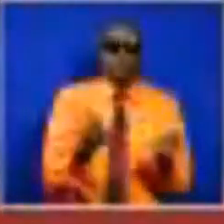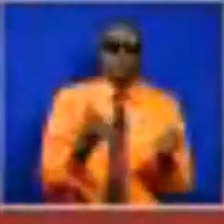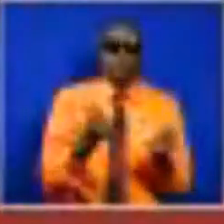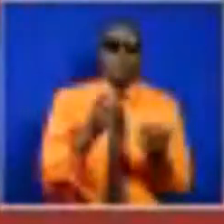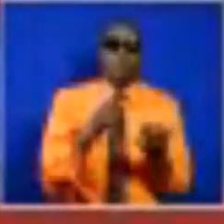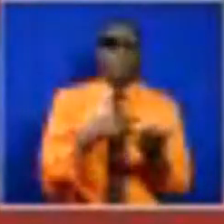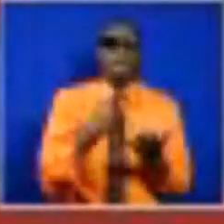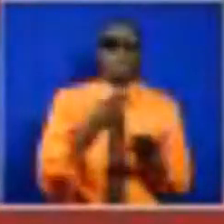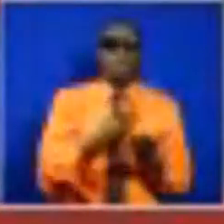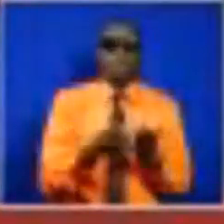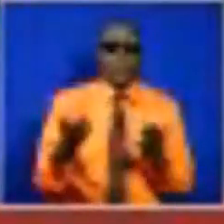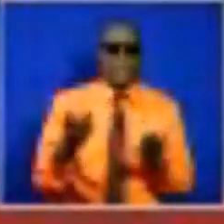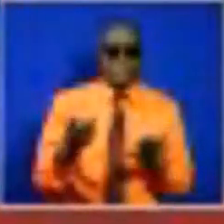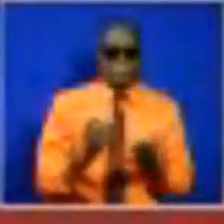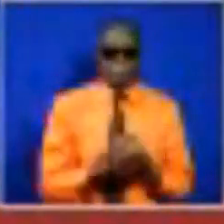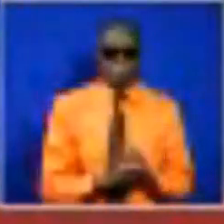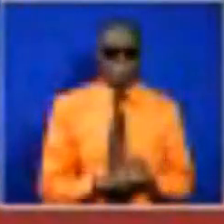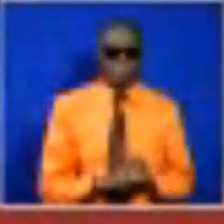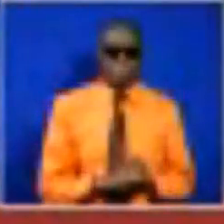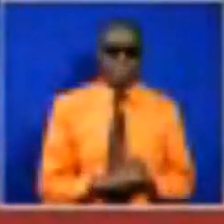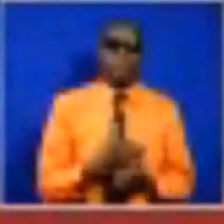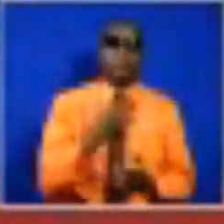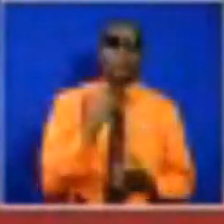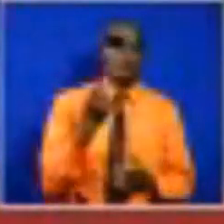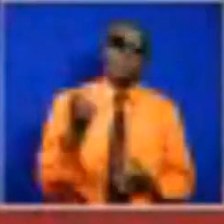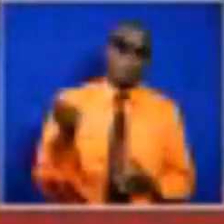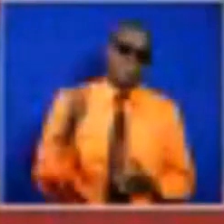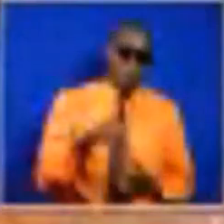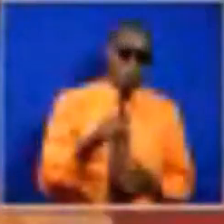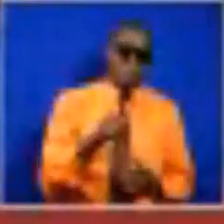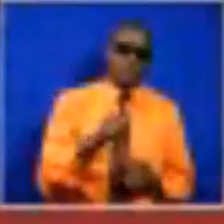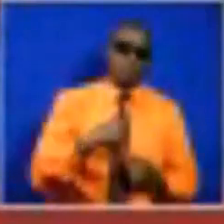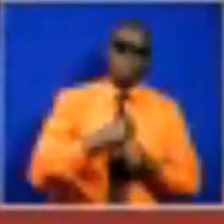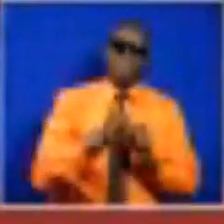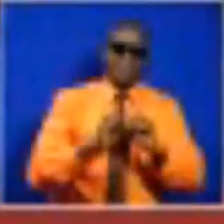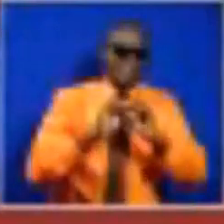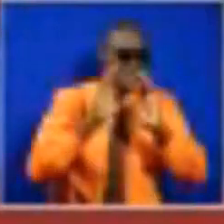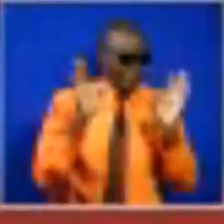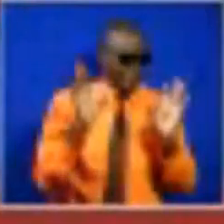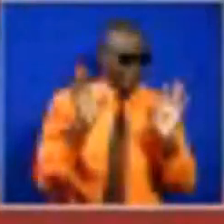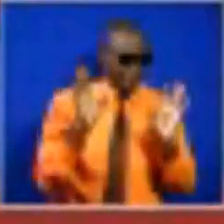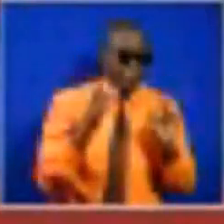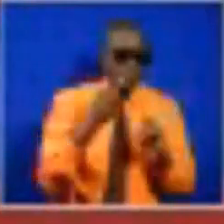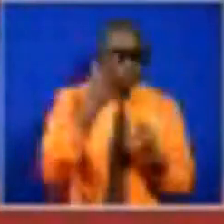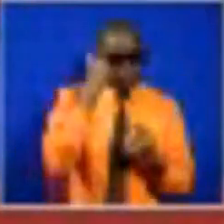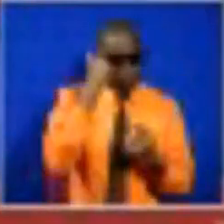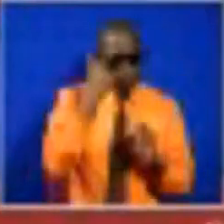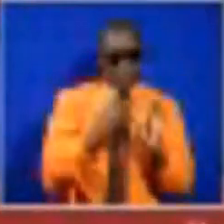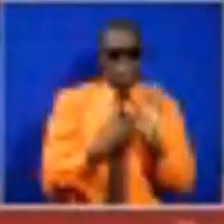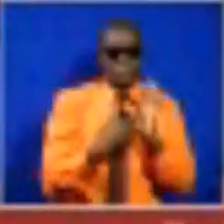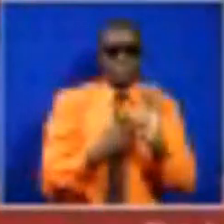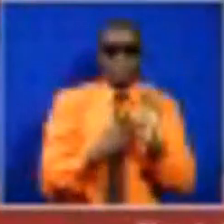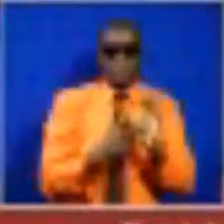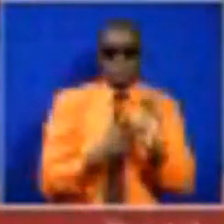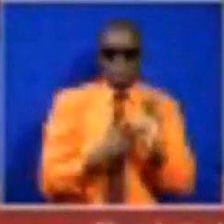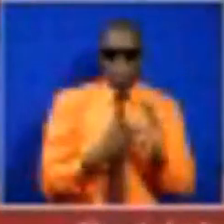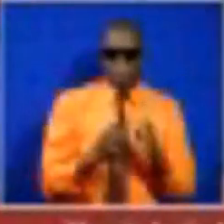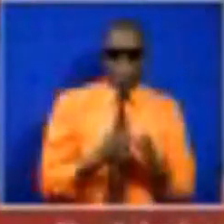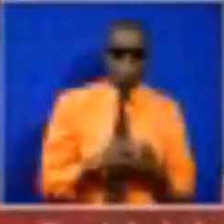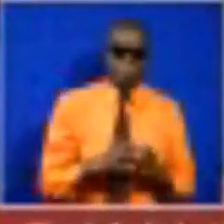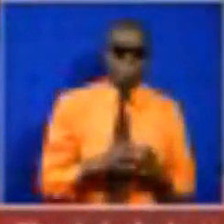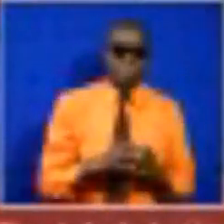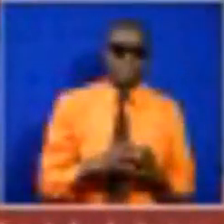to honor the summons. We just wanted him to clarify, you know, issues. For example, did you own